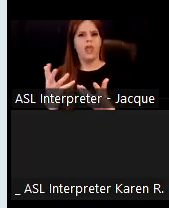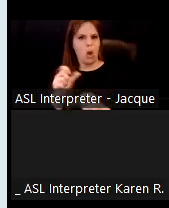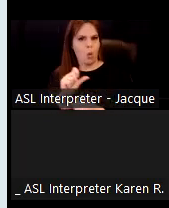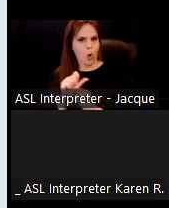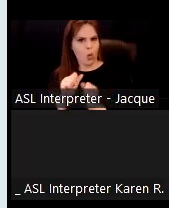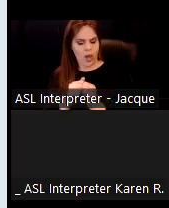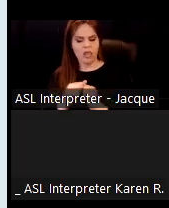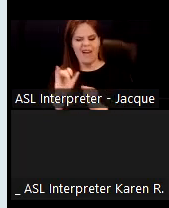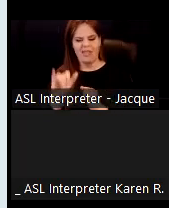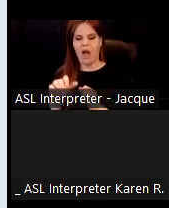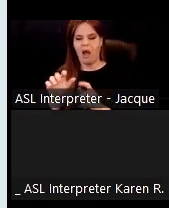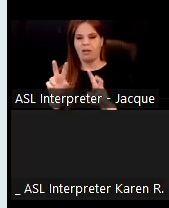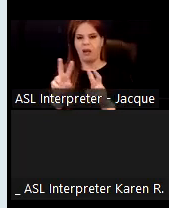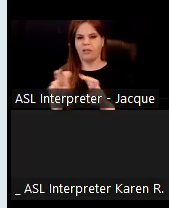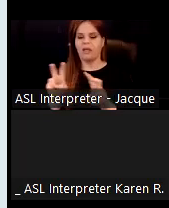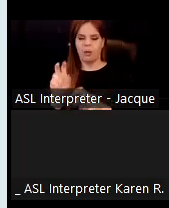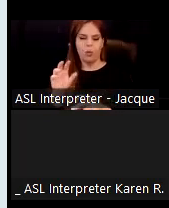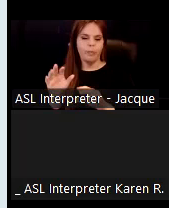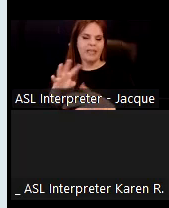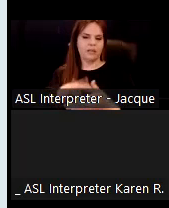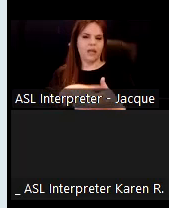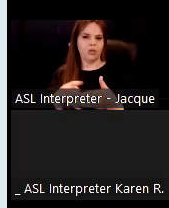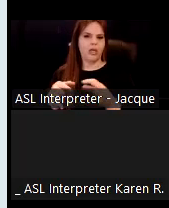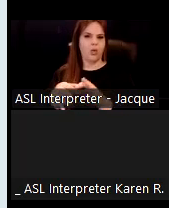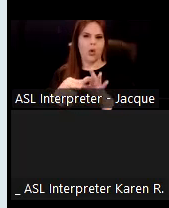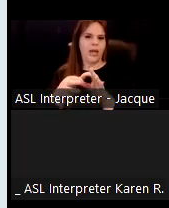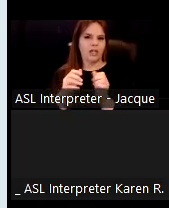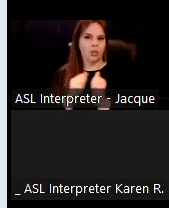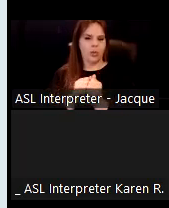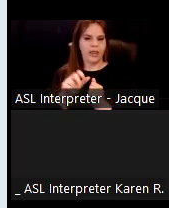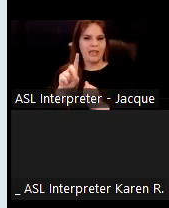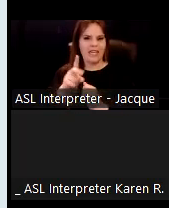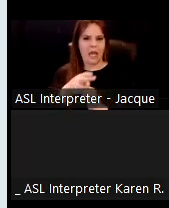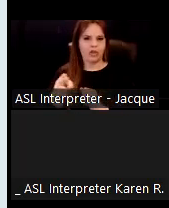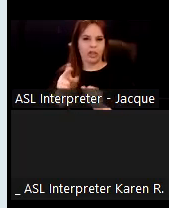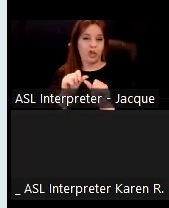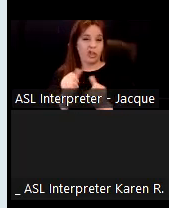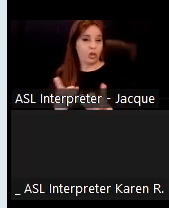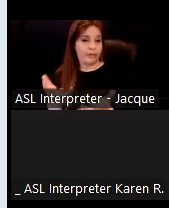be scheduled in coordination with the DHH agency.